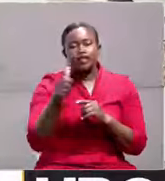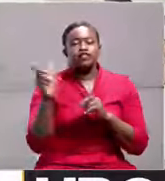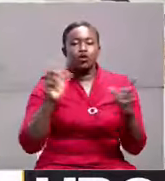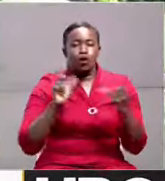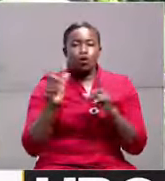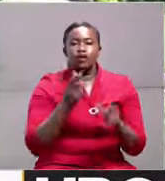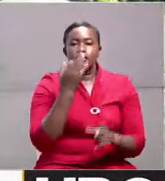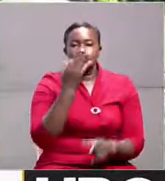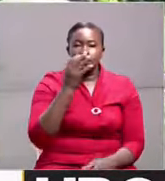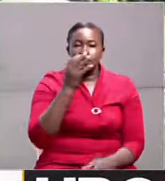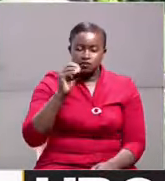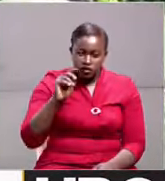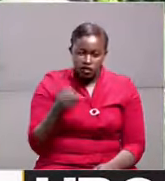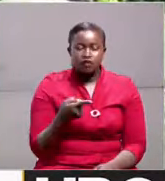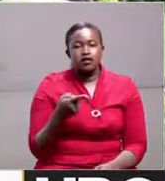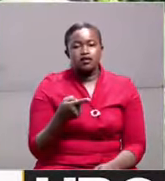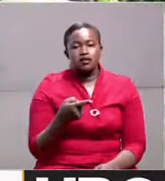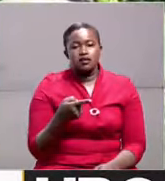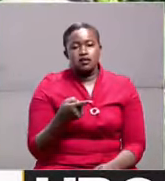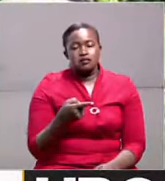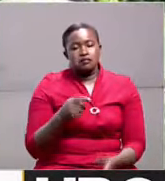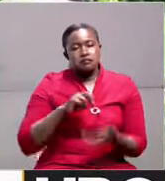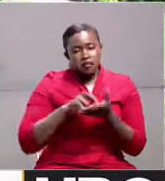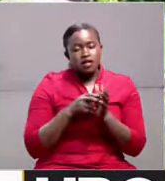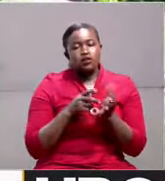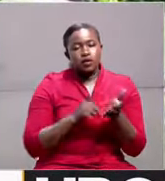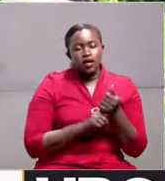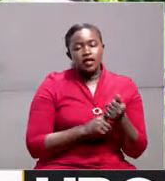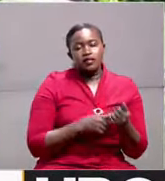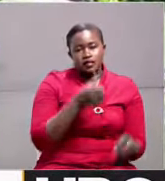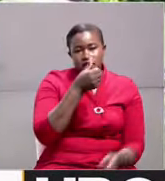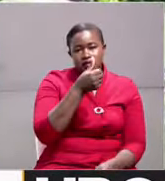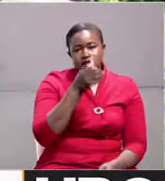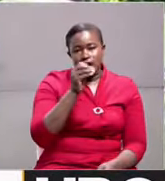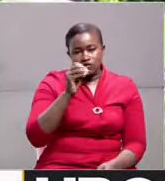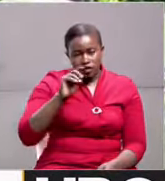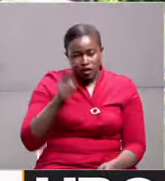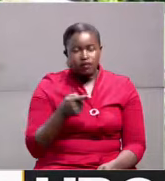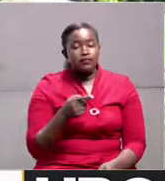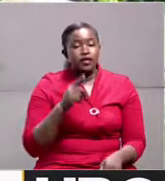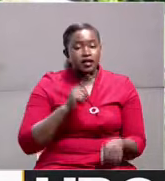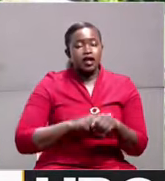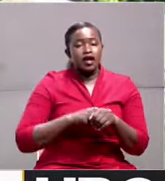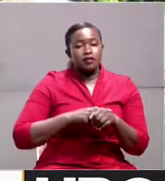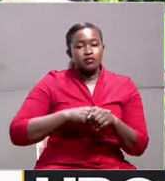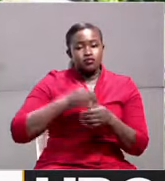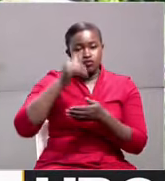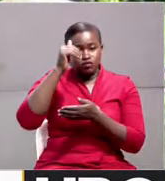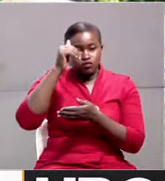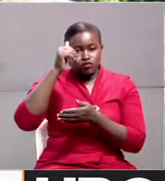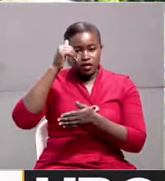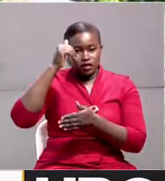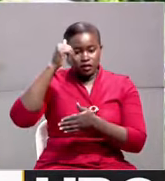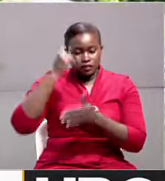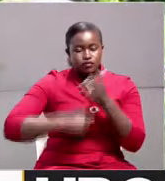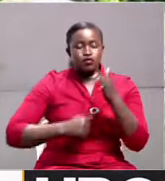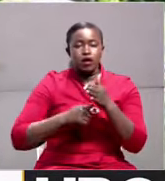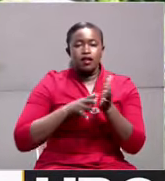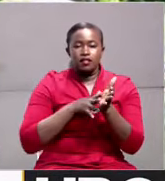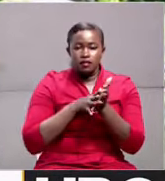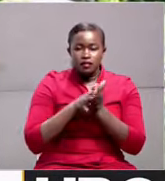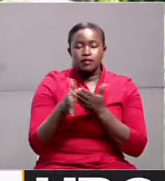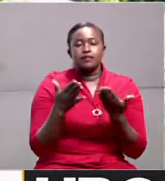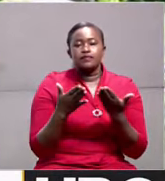is 300,000, and that comes with 600,000. So when we deduct the cost of ferrying and